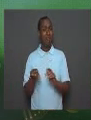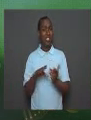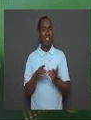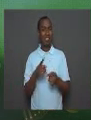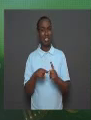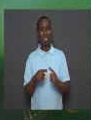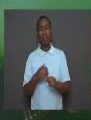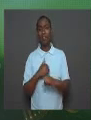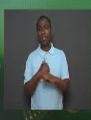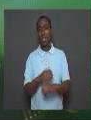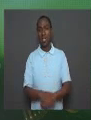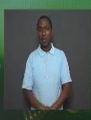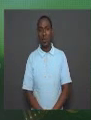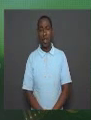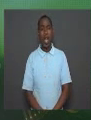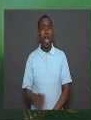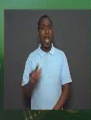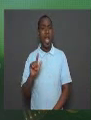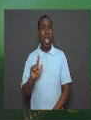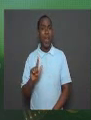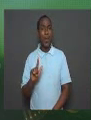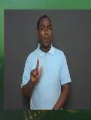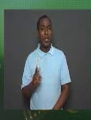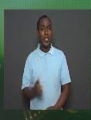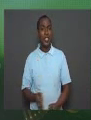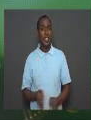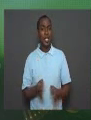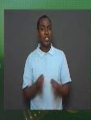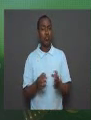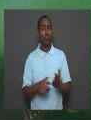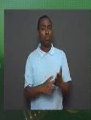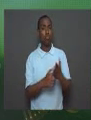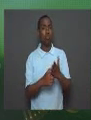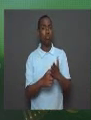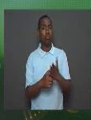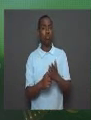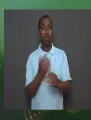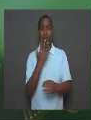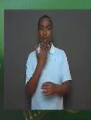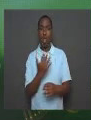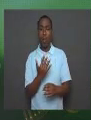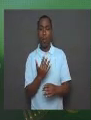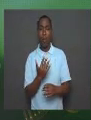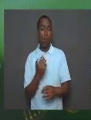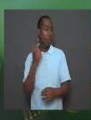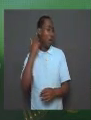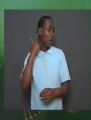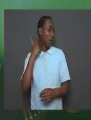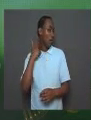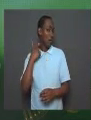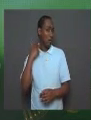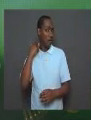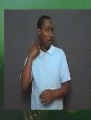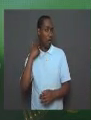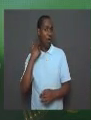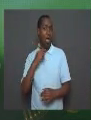The lymph is transported and returned to the blood in the neck area, where